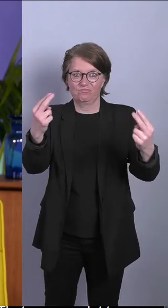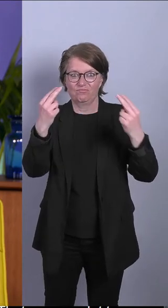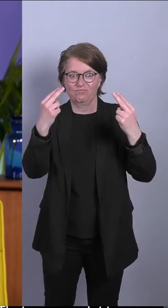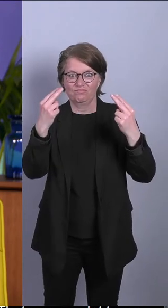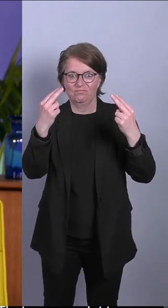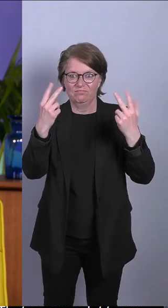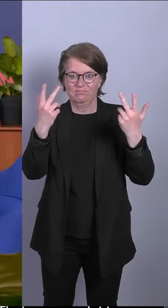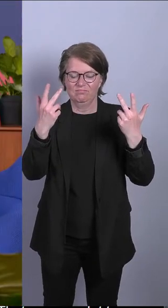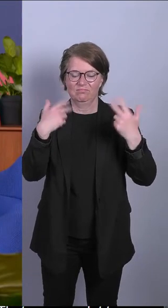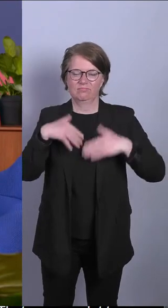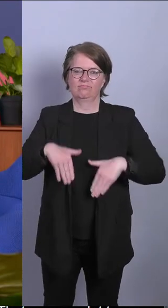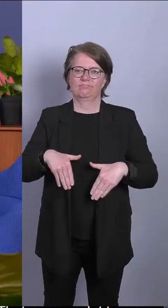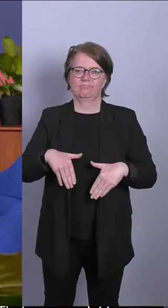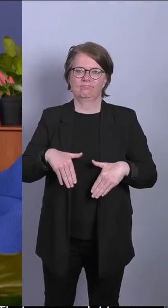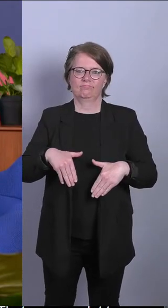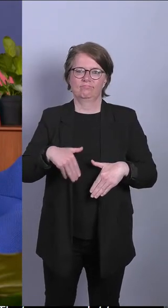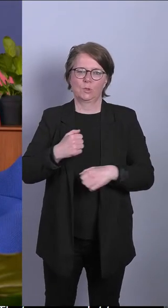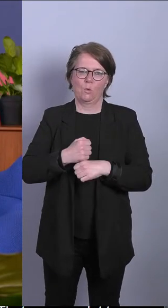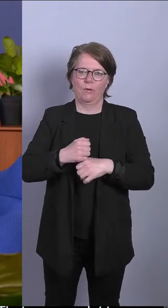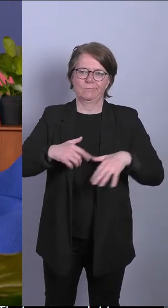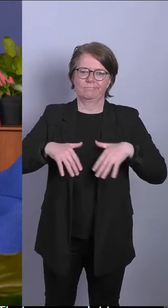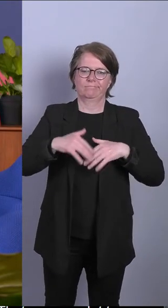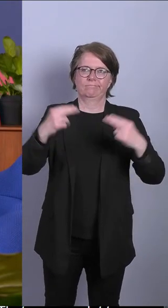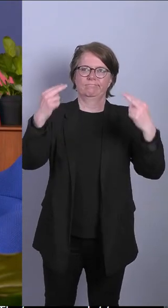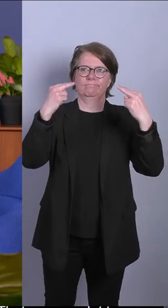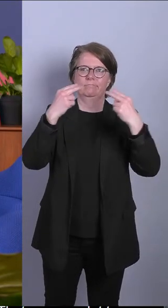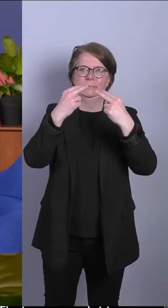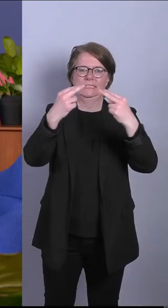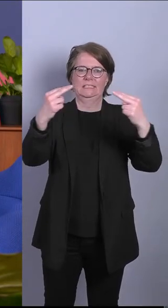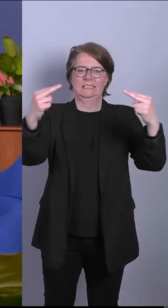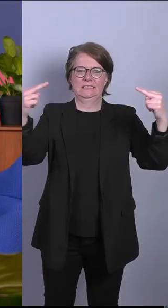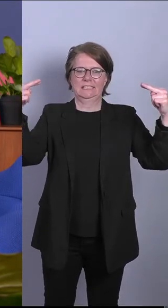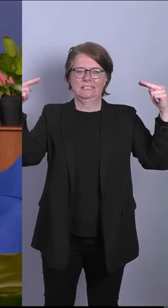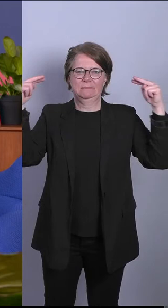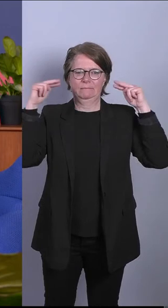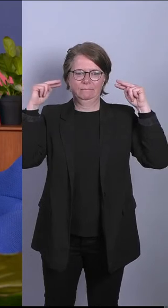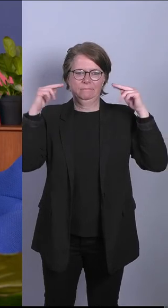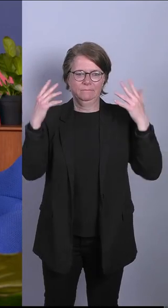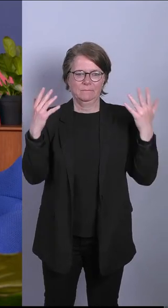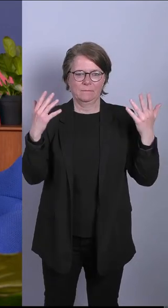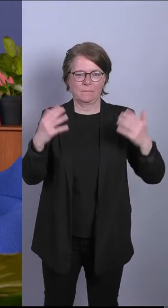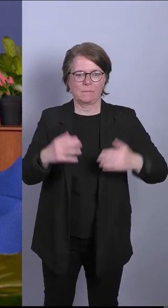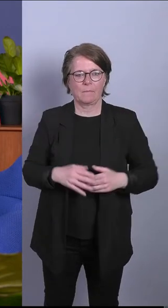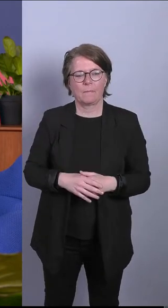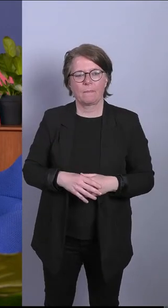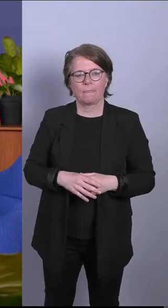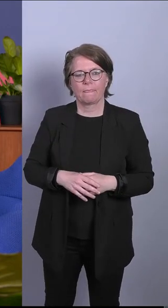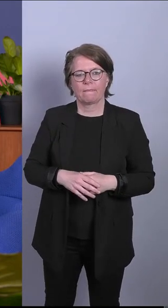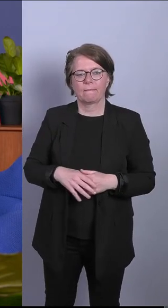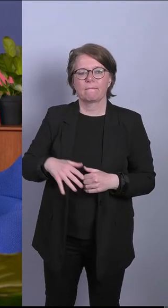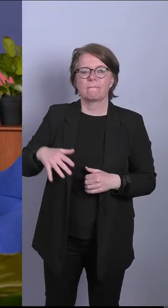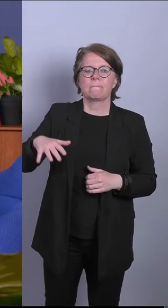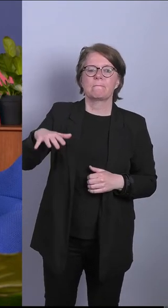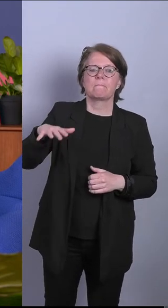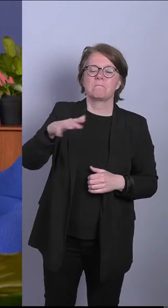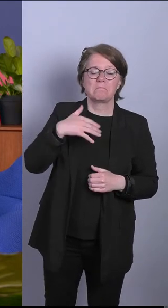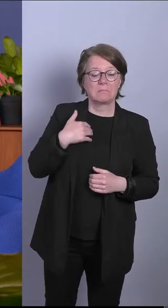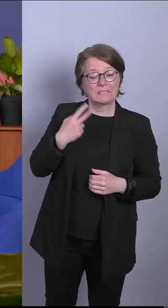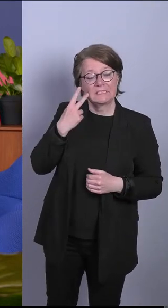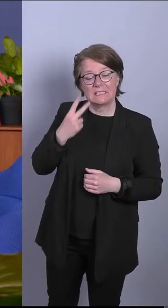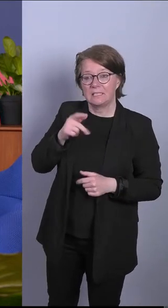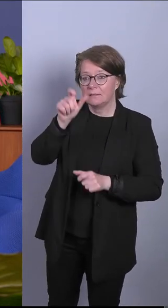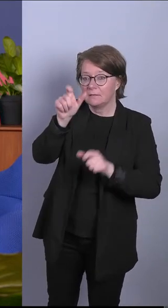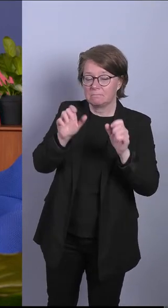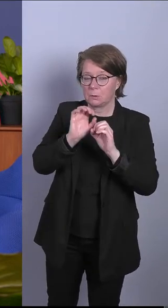were just a name on the application form. And now they will actually come to Berlin. So we, as a team, are really, really looking